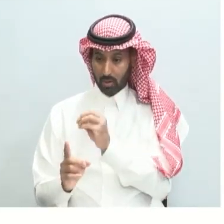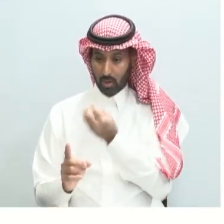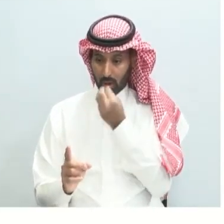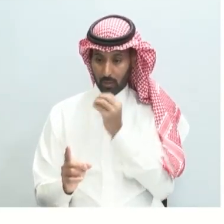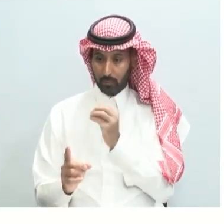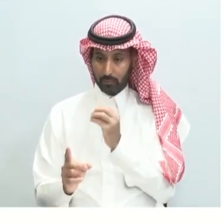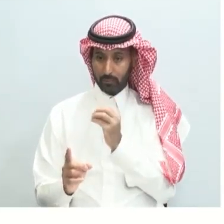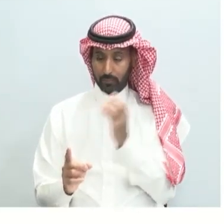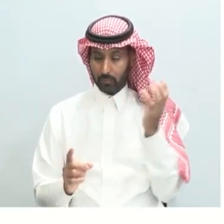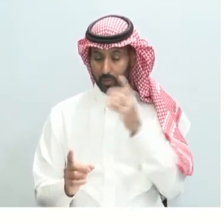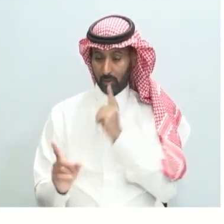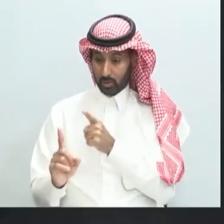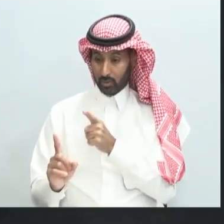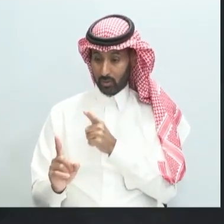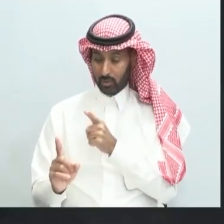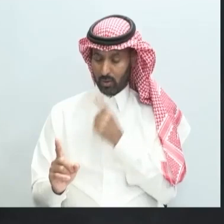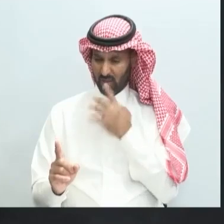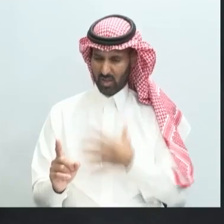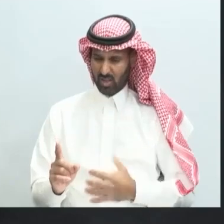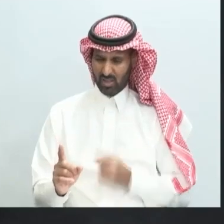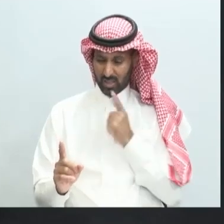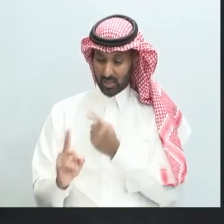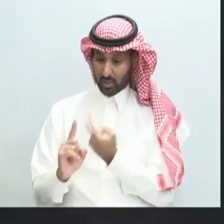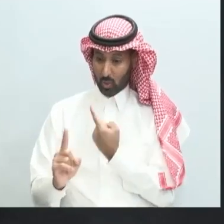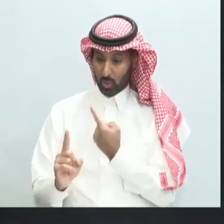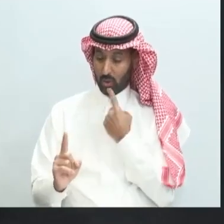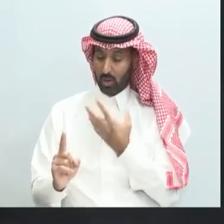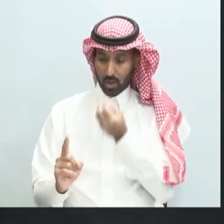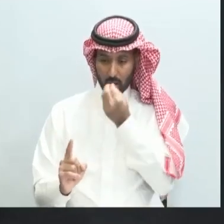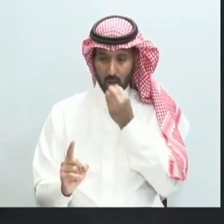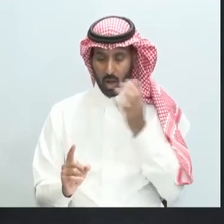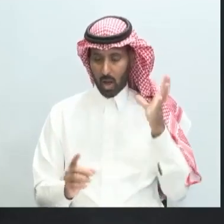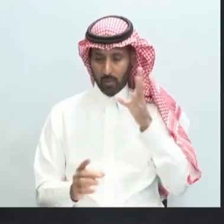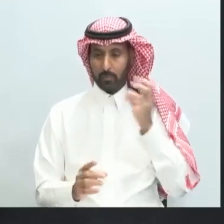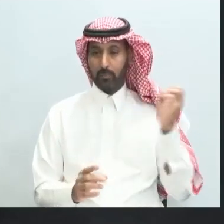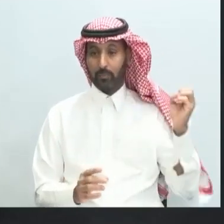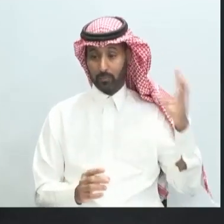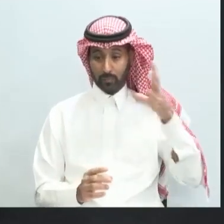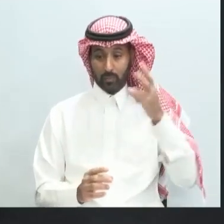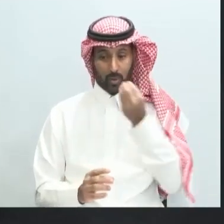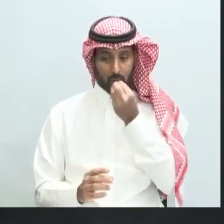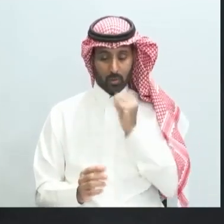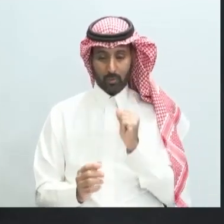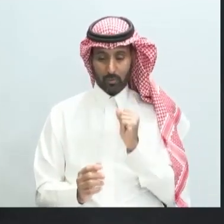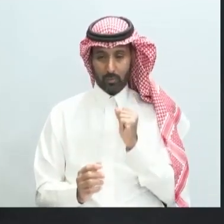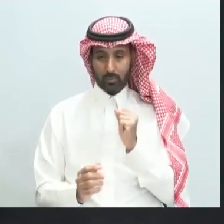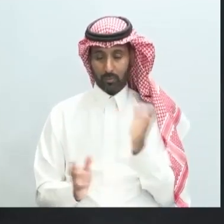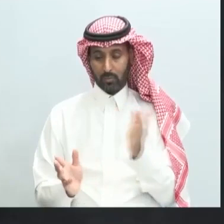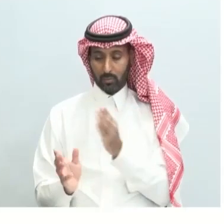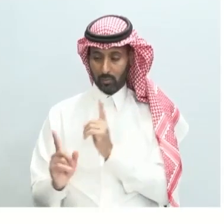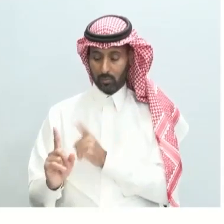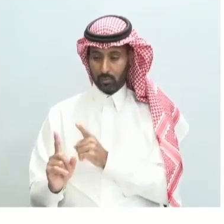the morning? You said you have stomachache, so did you have breakfast in the morning? Let's read the